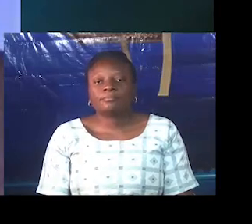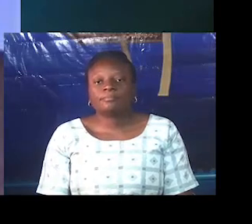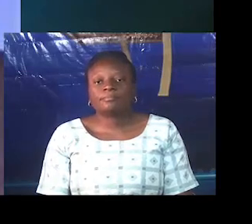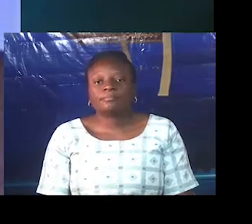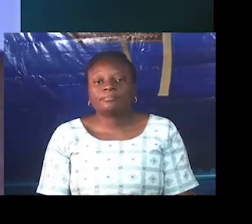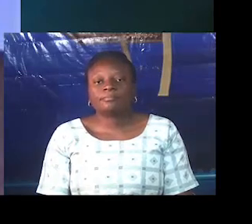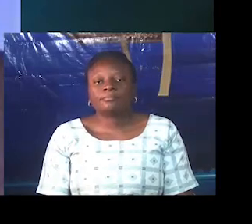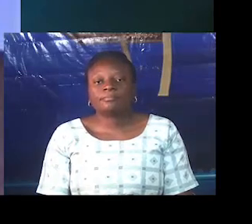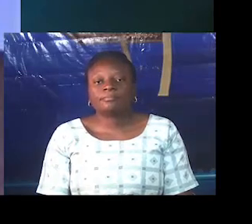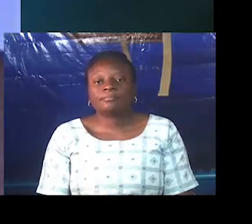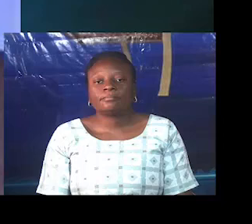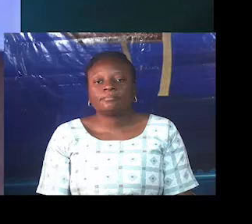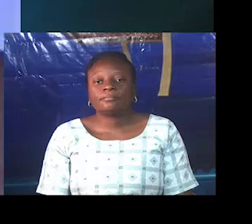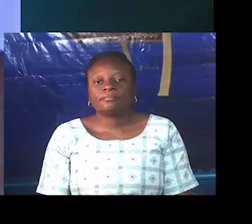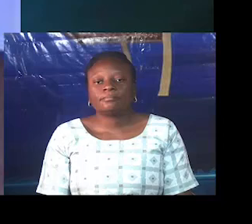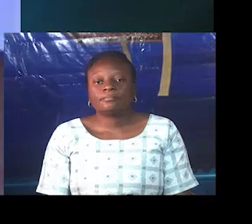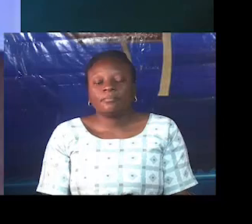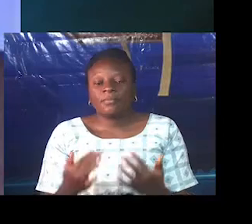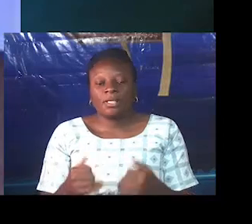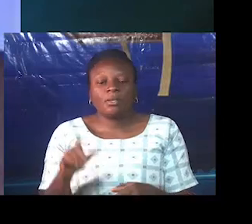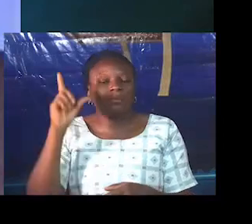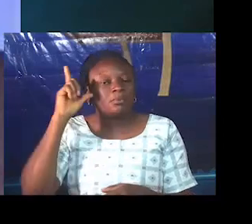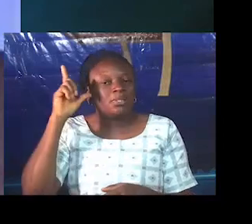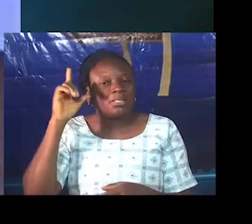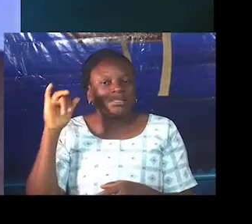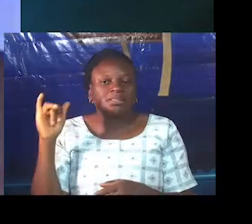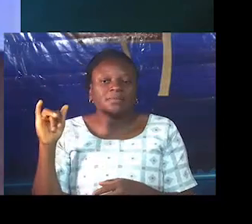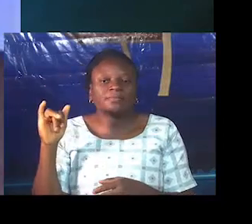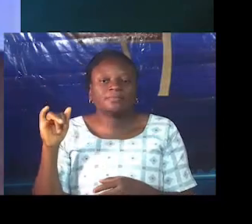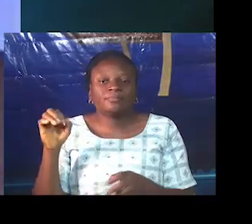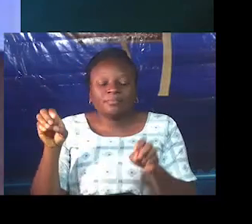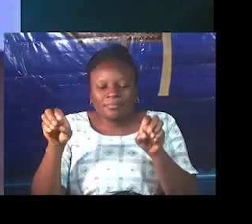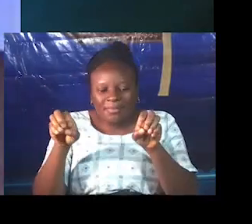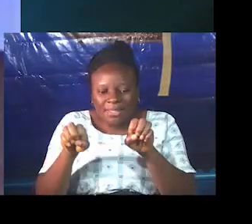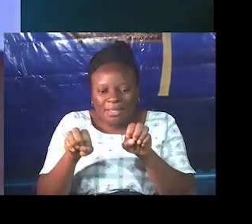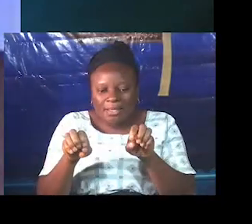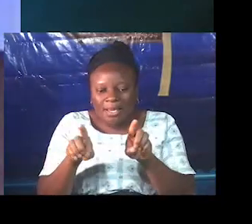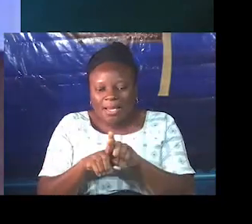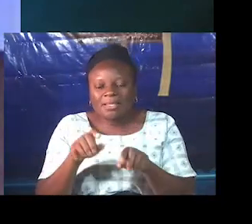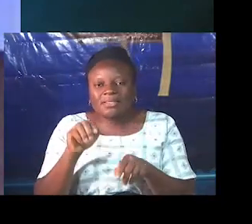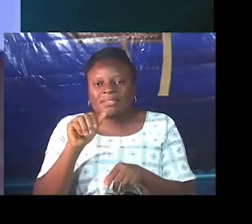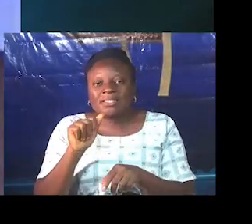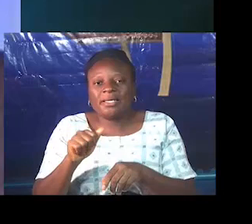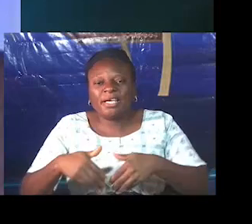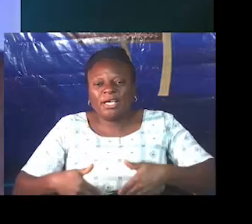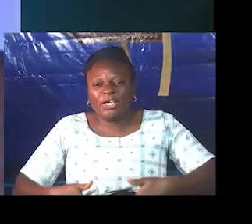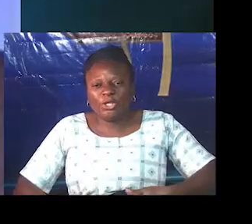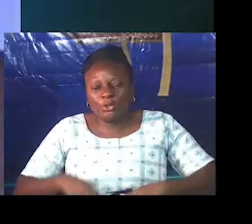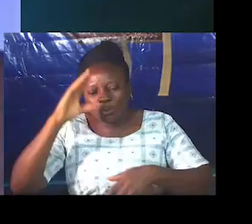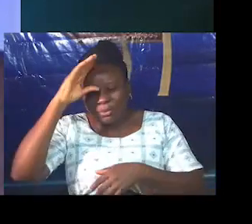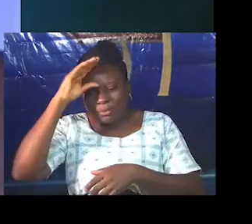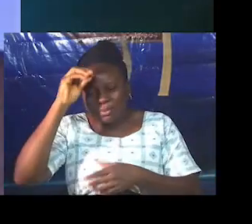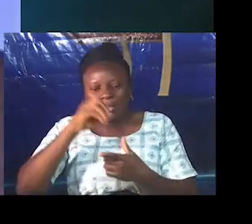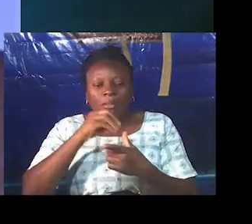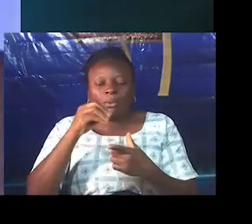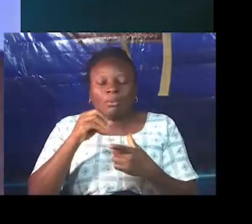commit adultery. Now listen, as a young man, a young brother or a young